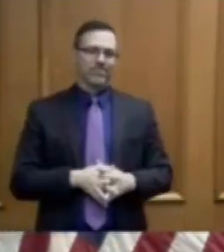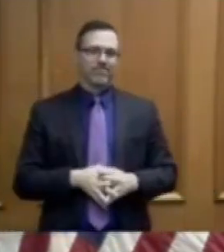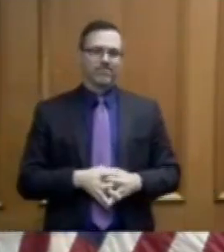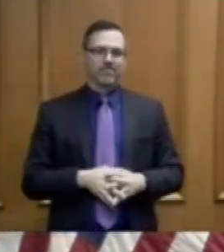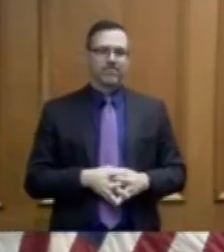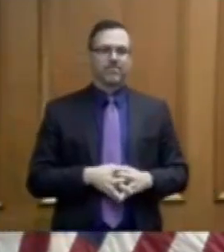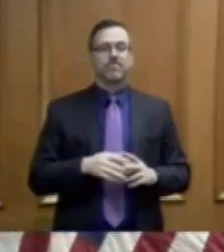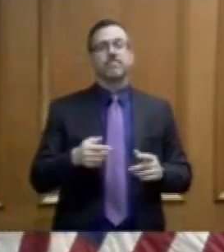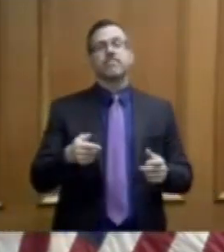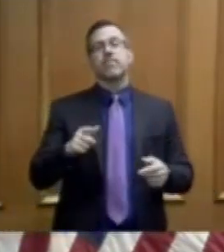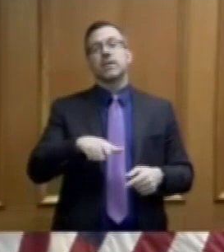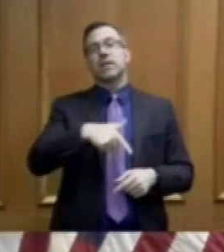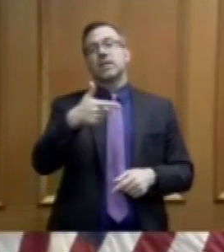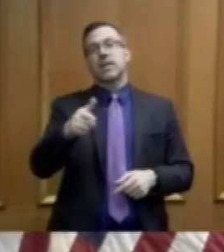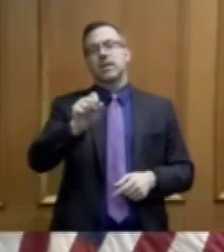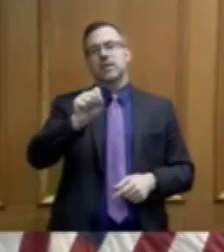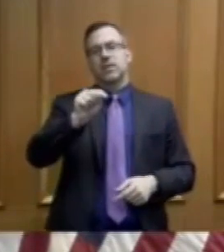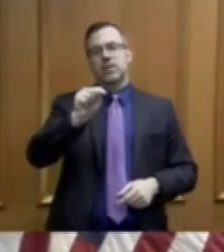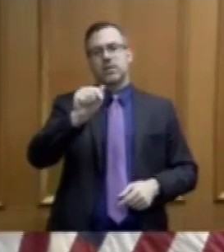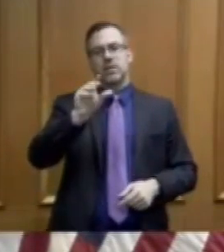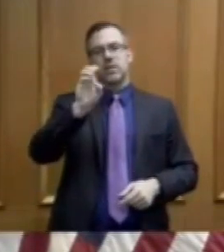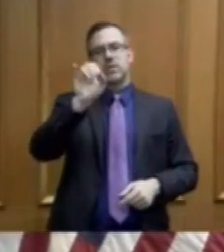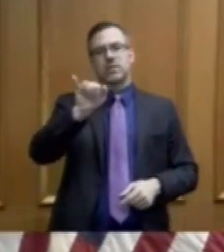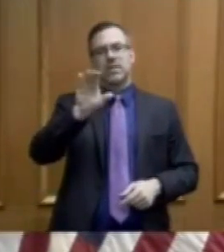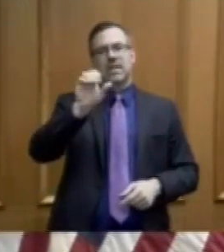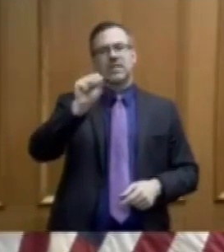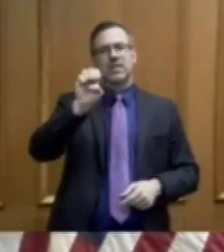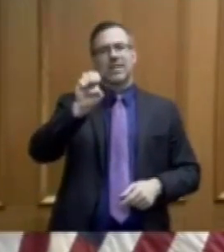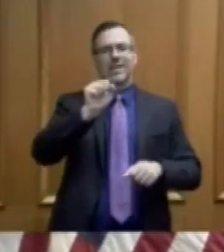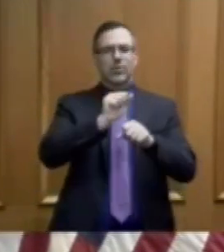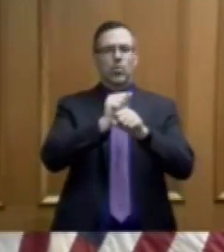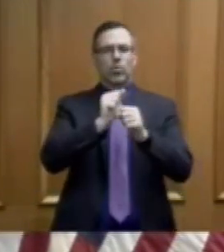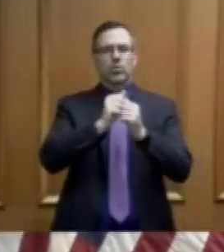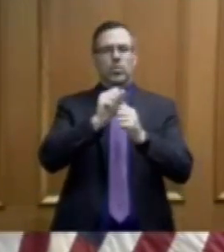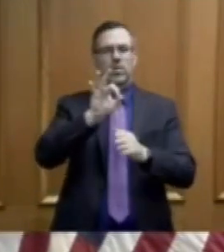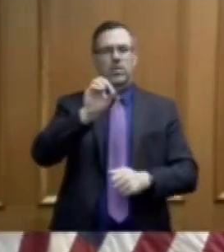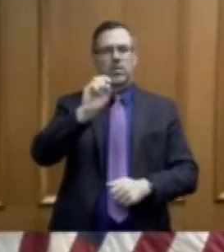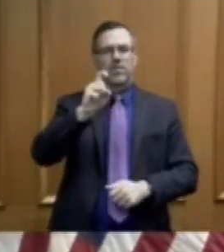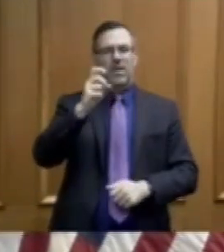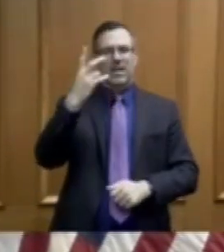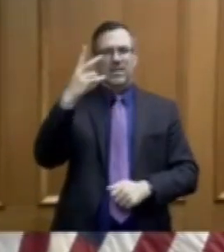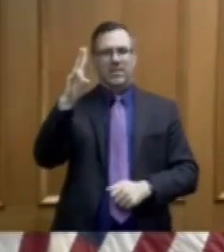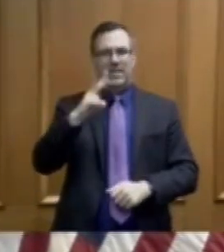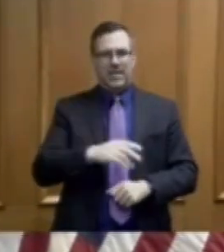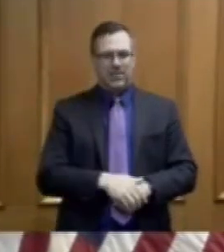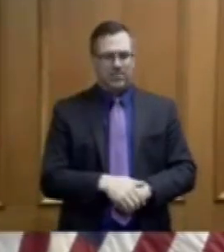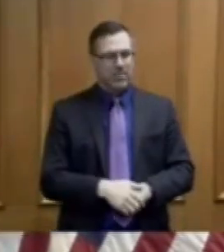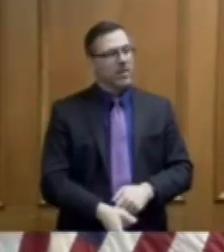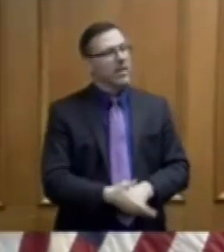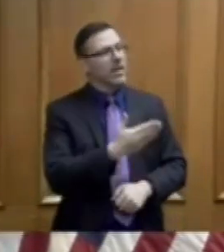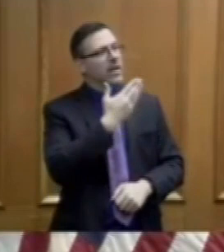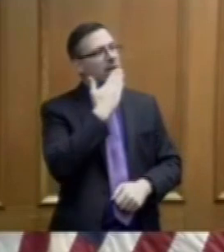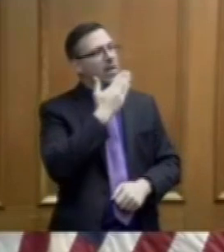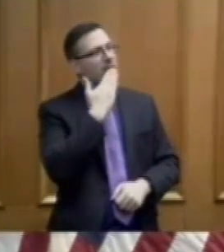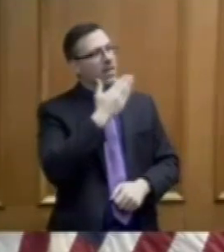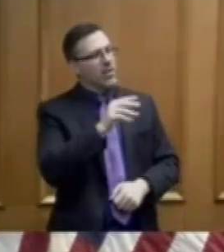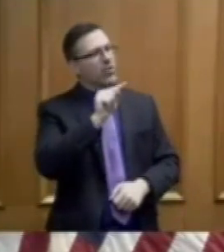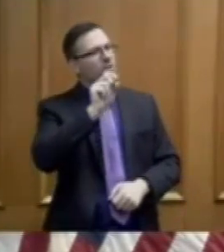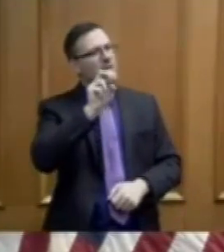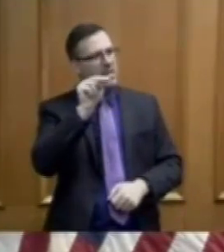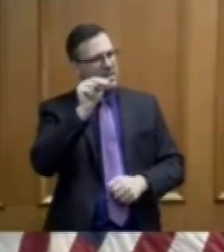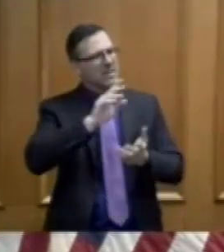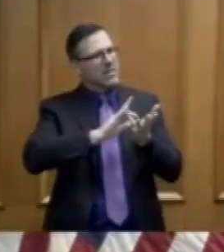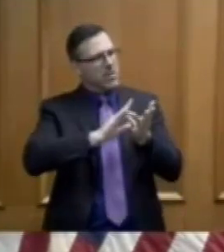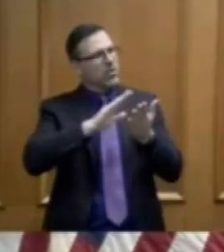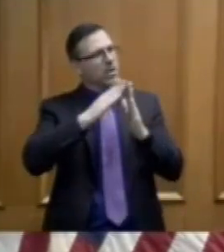Next, we'll go to Stacy Case with Fox 17. Stacy, your line is open. Thank you, Governor. The Tennessee medical community said today